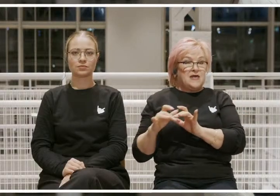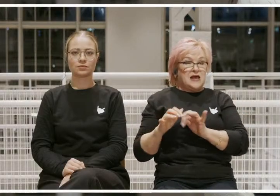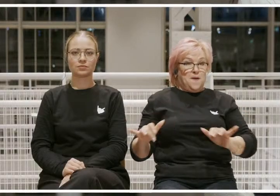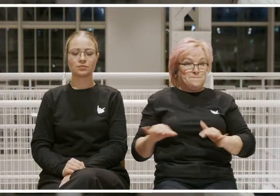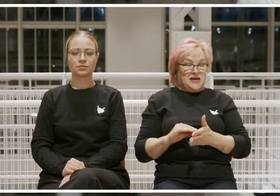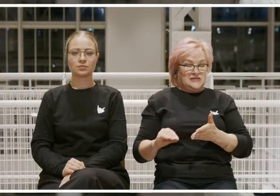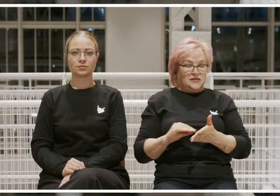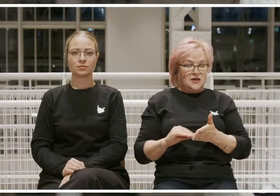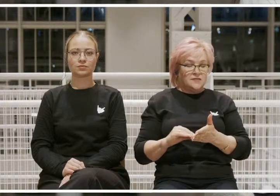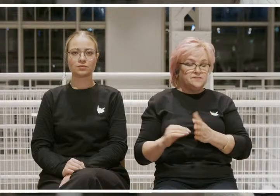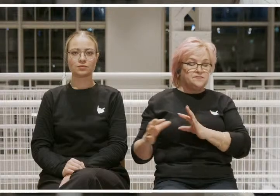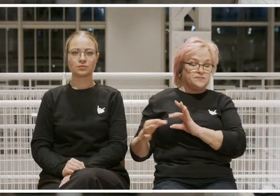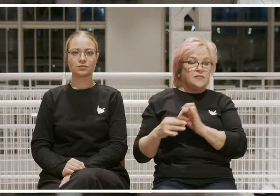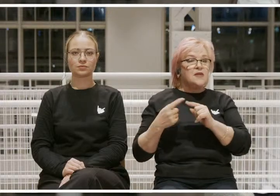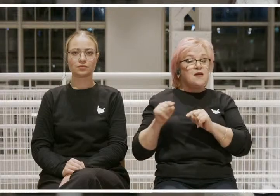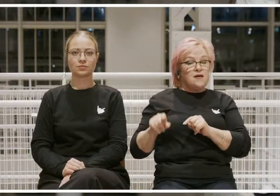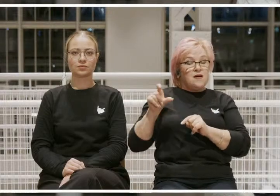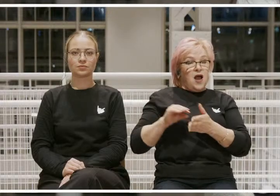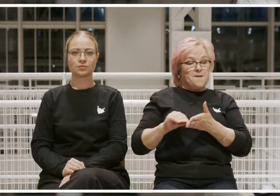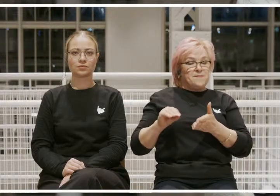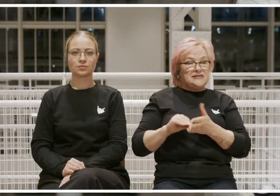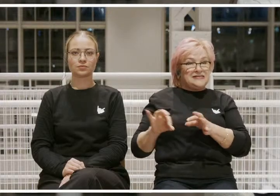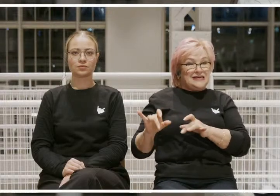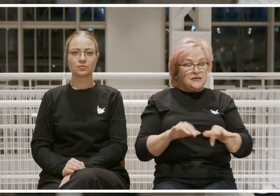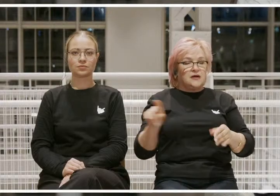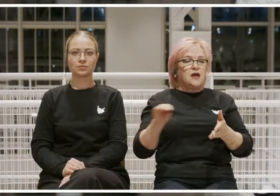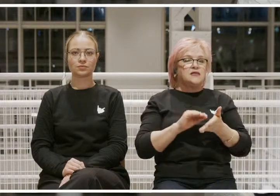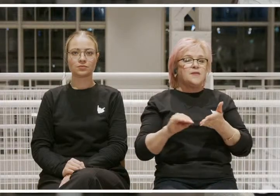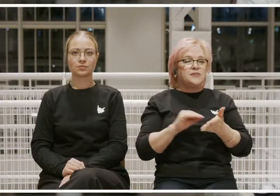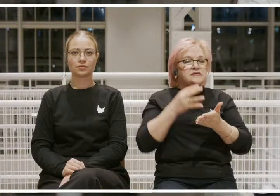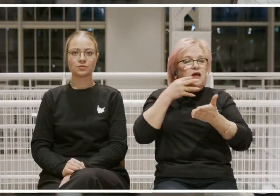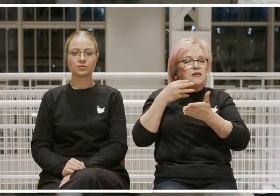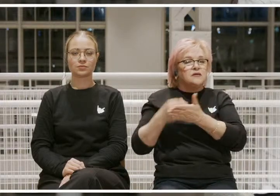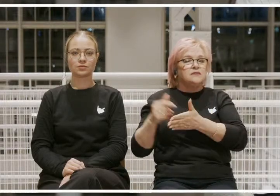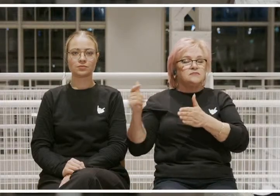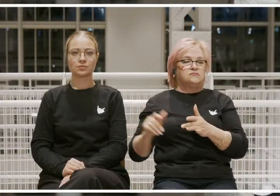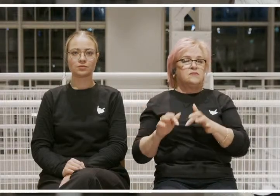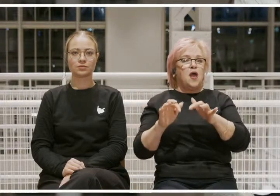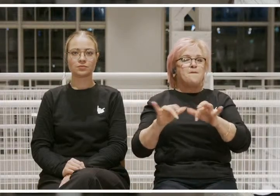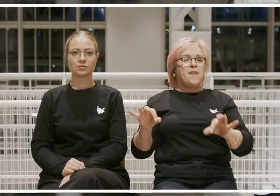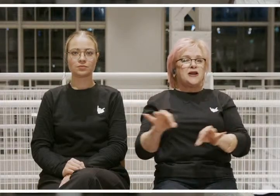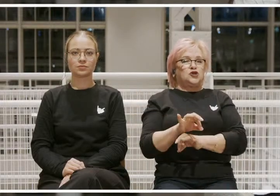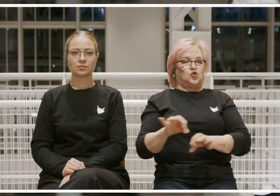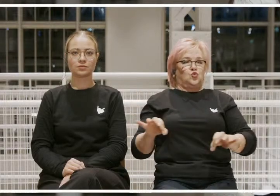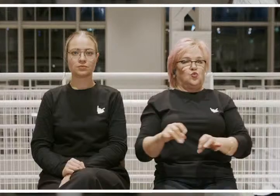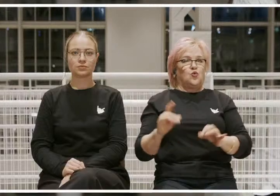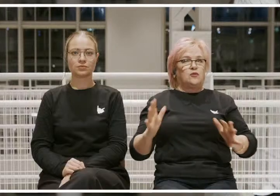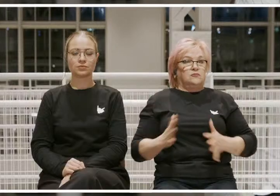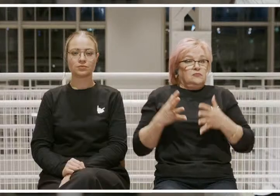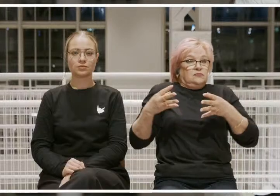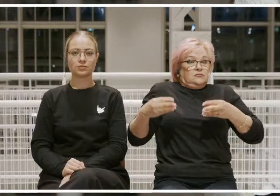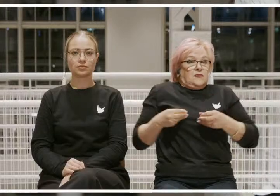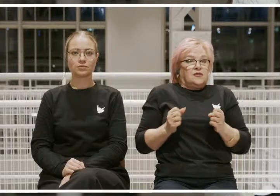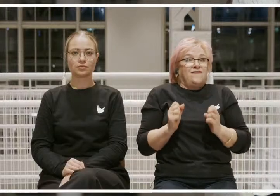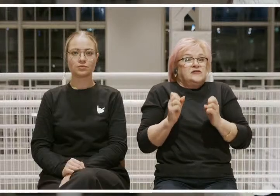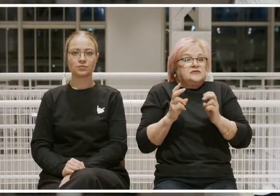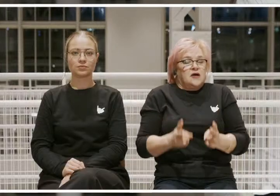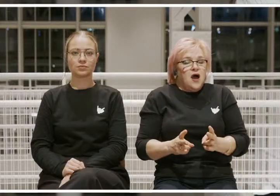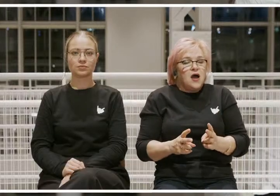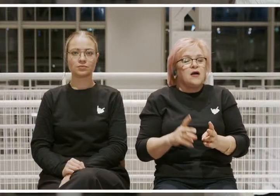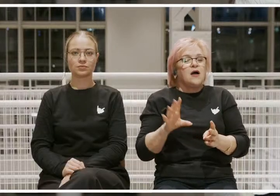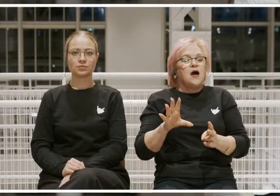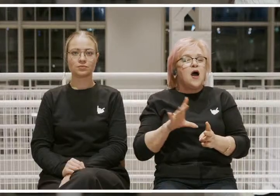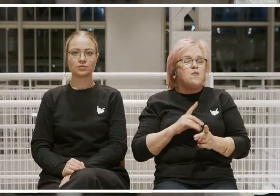wrote a new score inspired by the sound recordings of the plants. And actually an